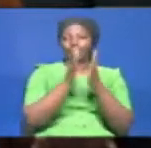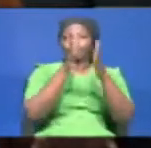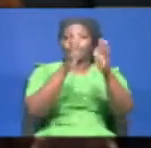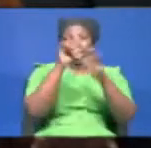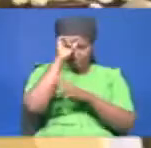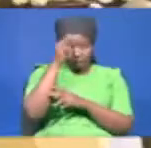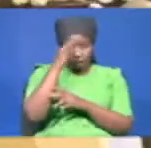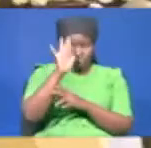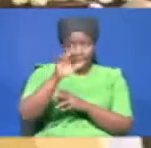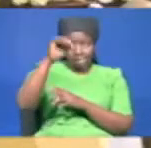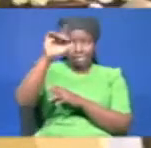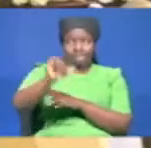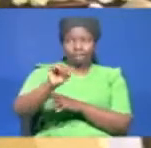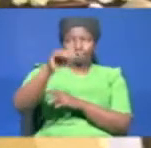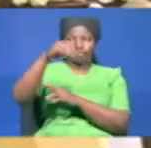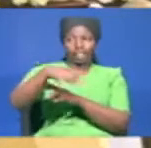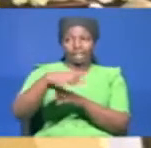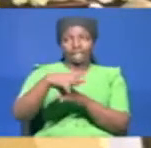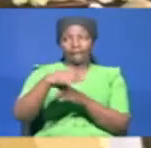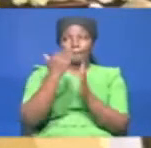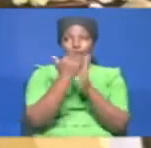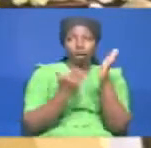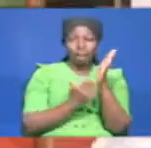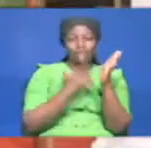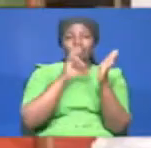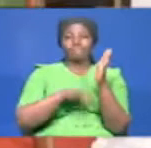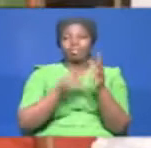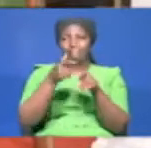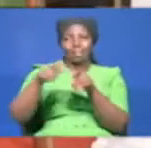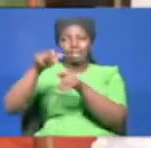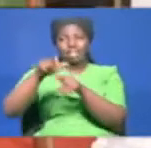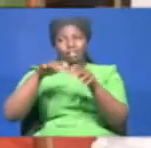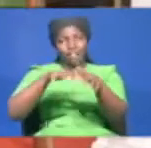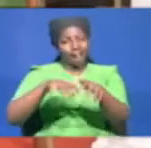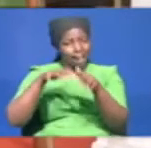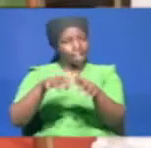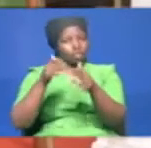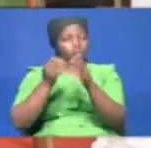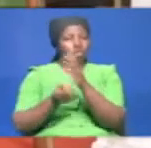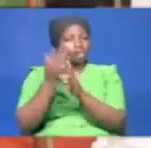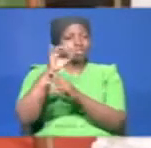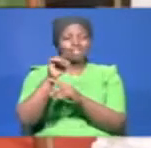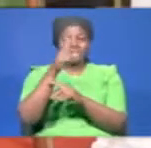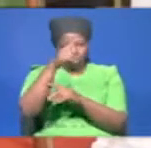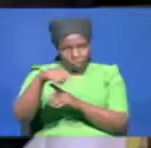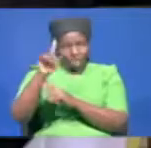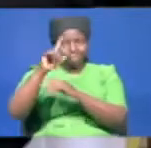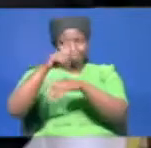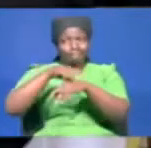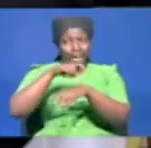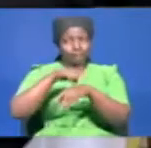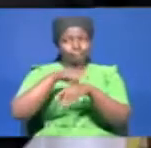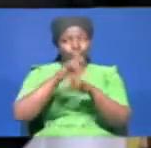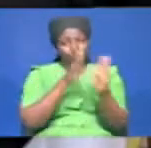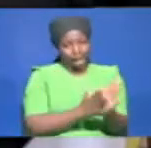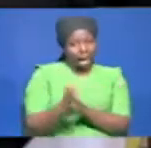fertilizer program, noting the increase in agricultural productivity was a timely plan to reduce the cost of living.